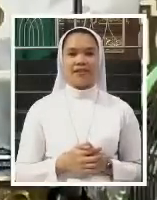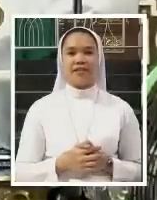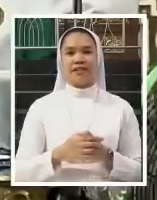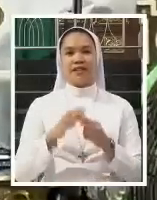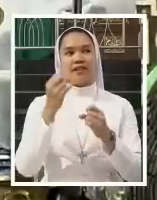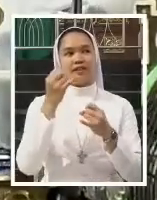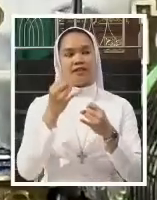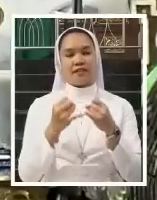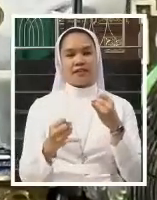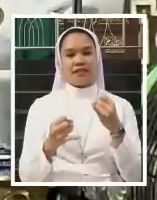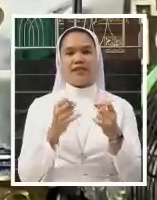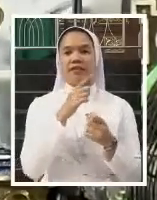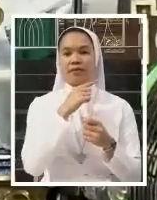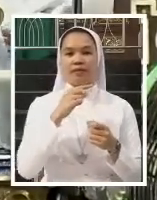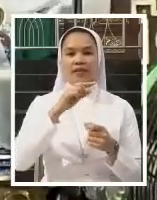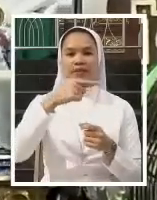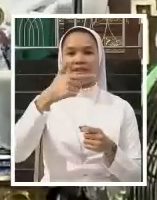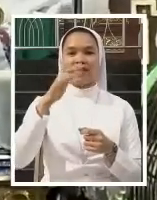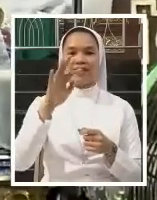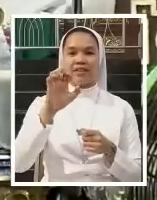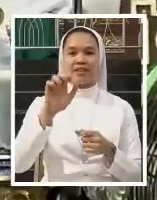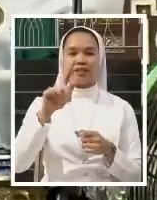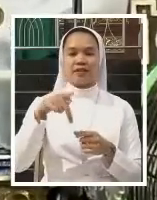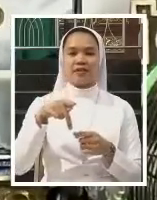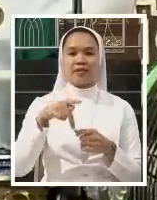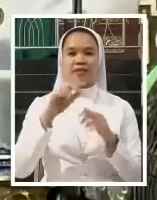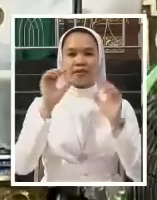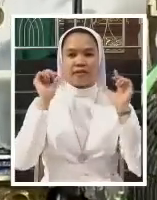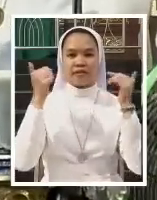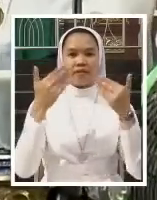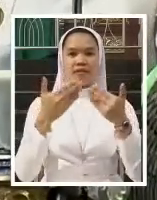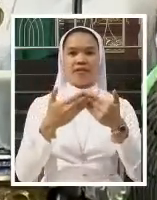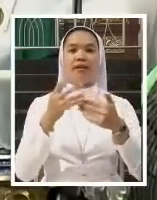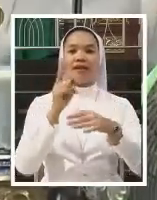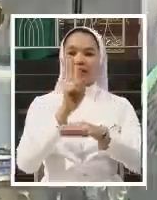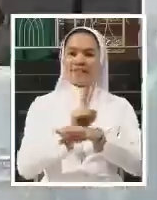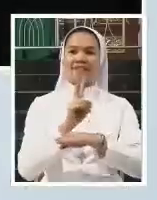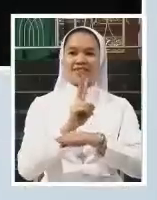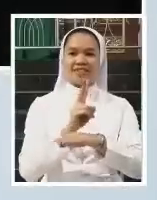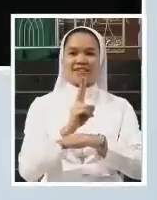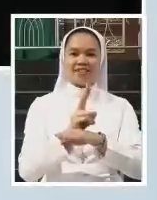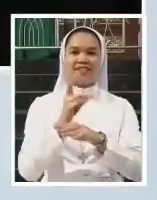Last, Father Jerome Pilayo, Archdiocese Vocation Director.